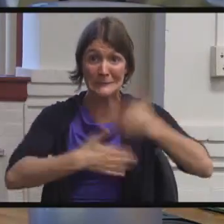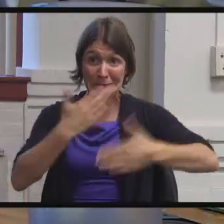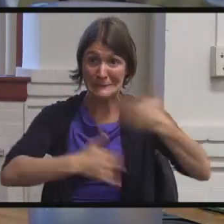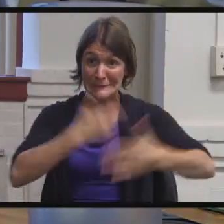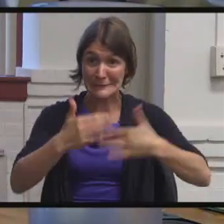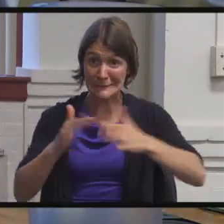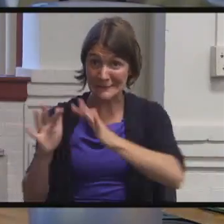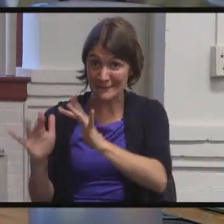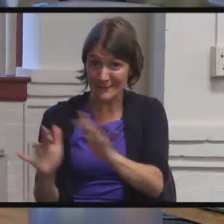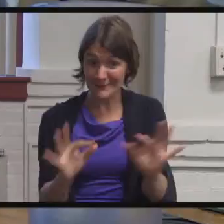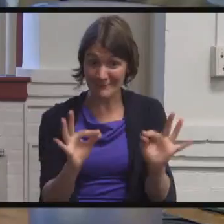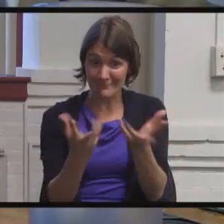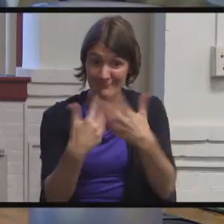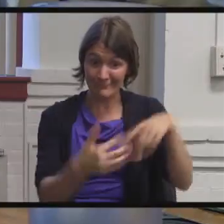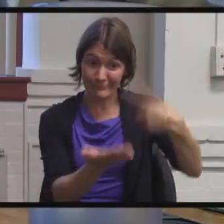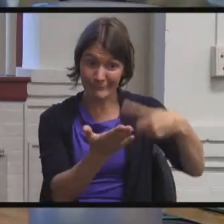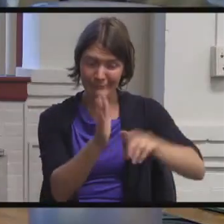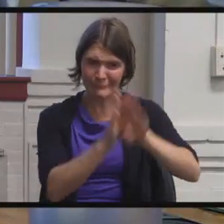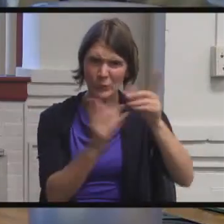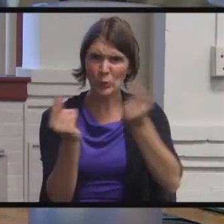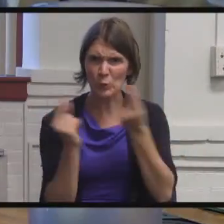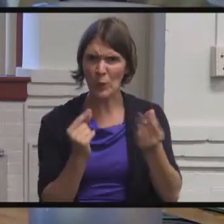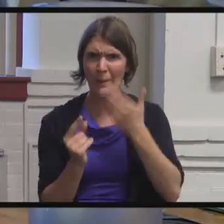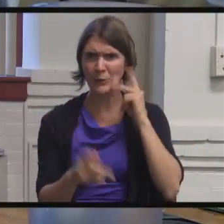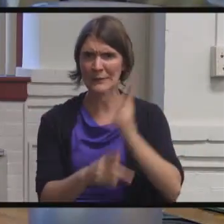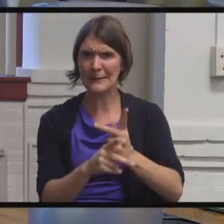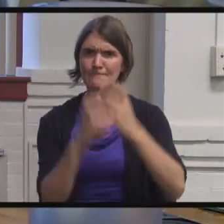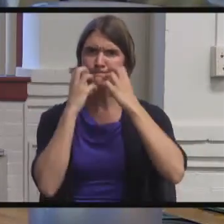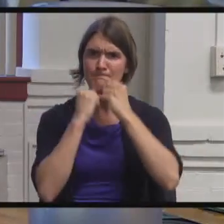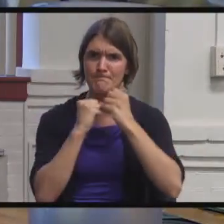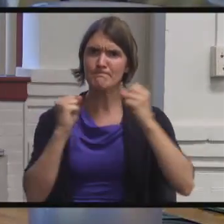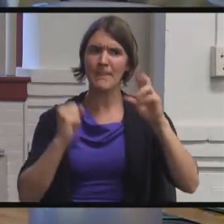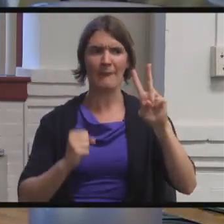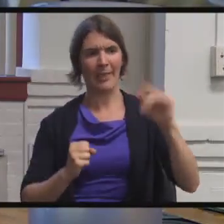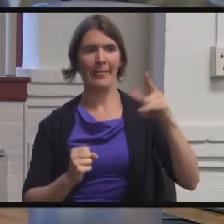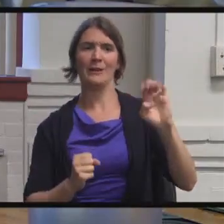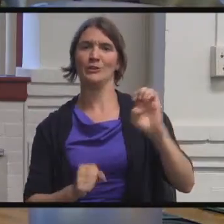on issues, development issues out there in West Brattleboro.